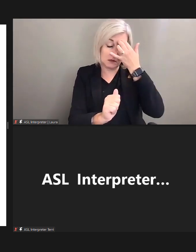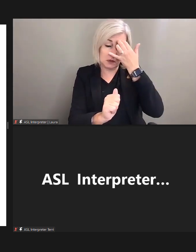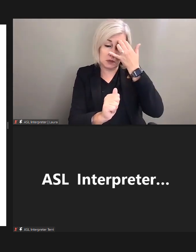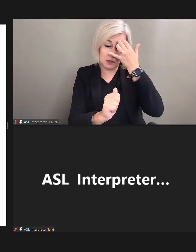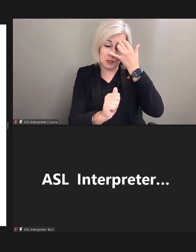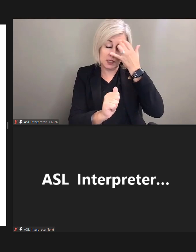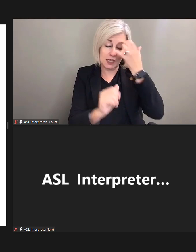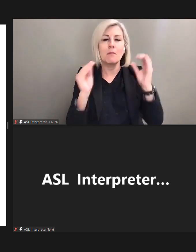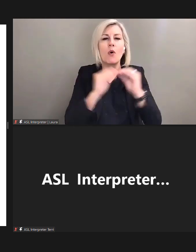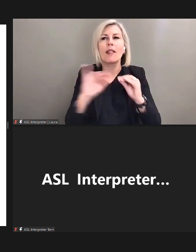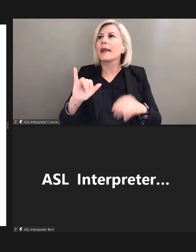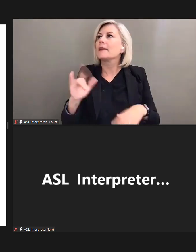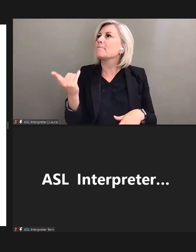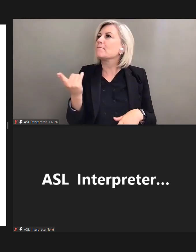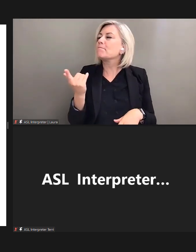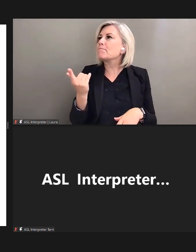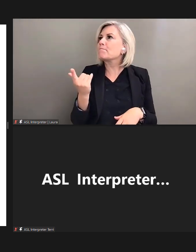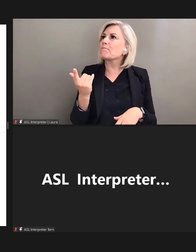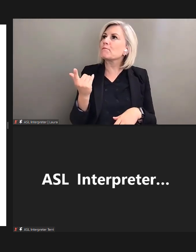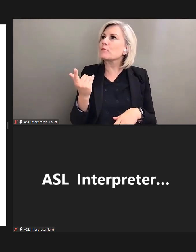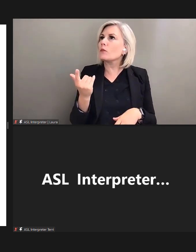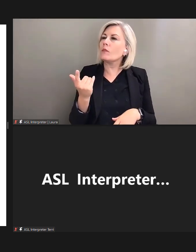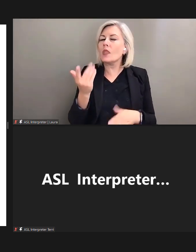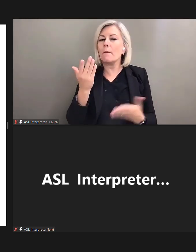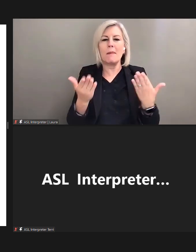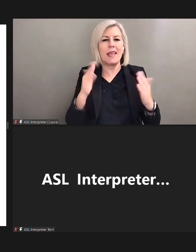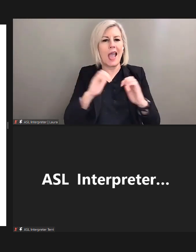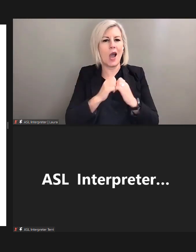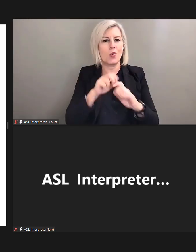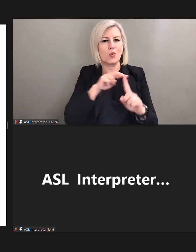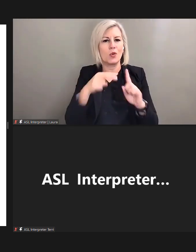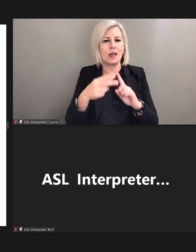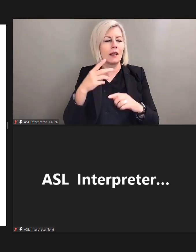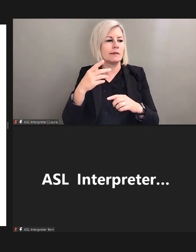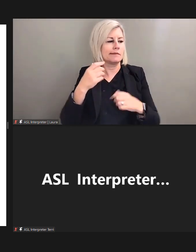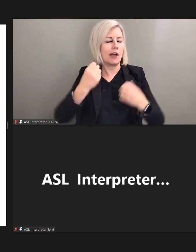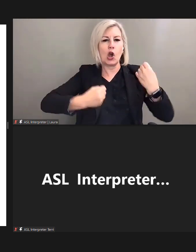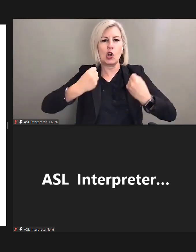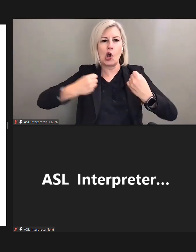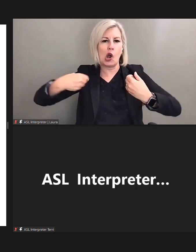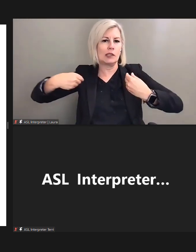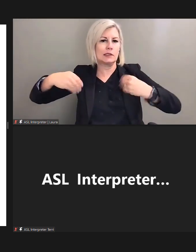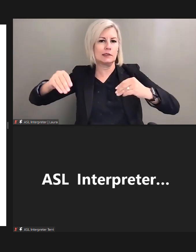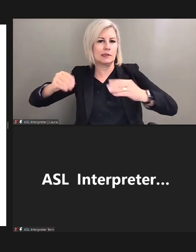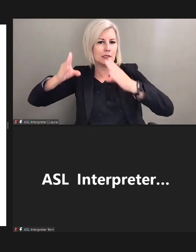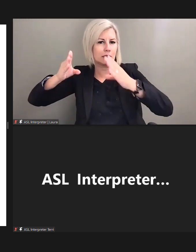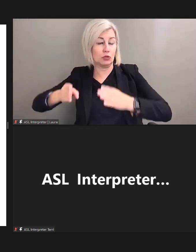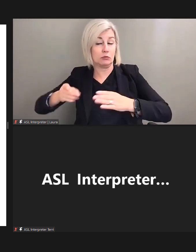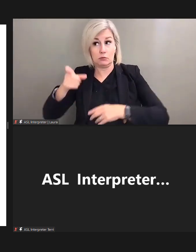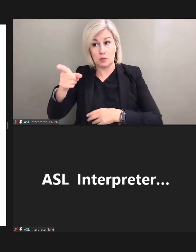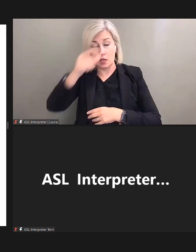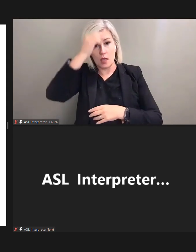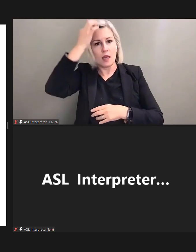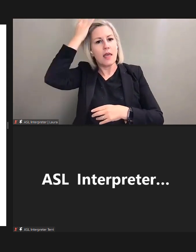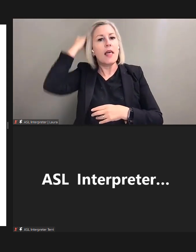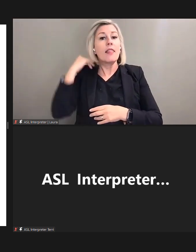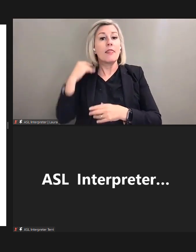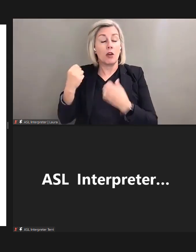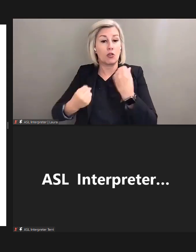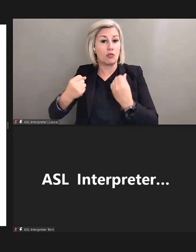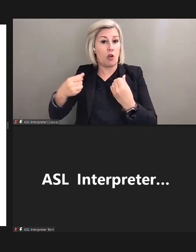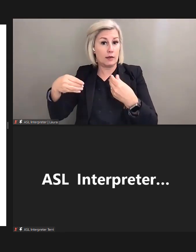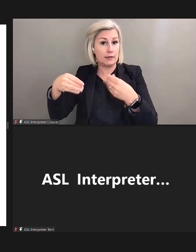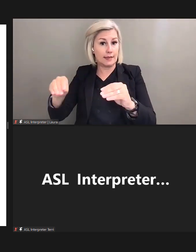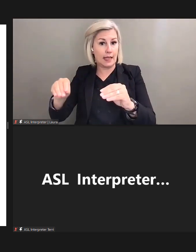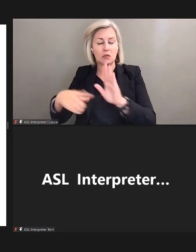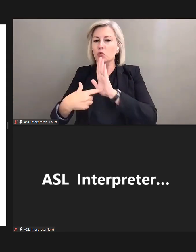akin to the way you might look at a car salesperson. A car salesperson